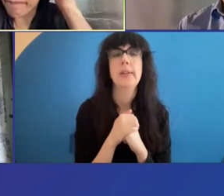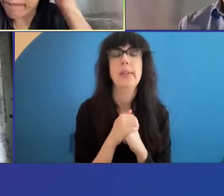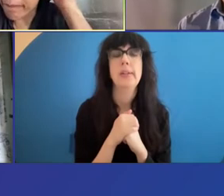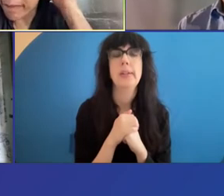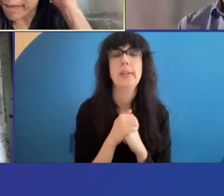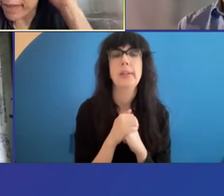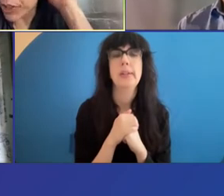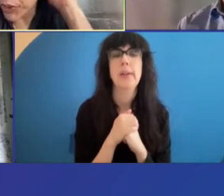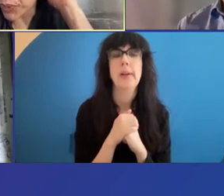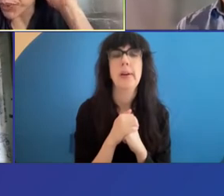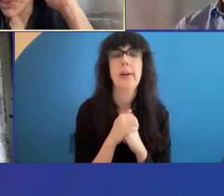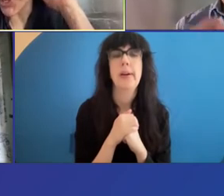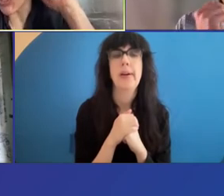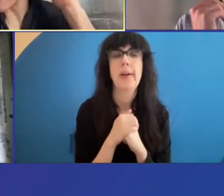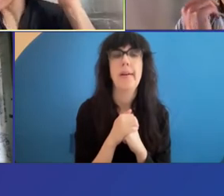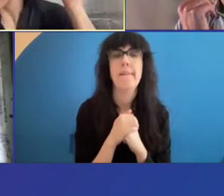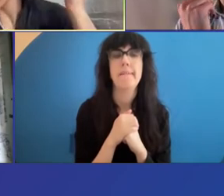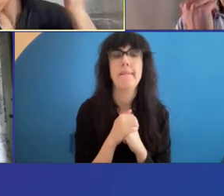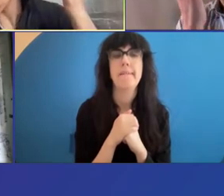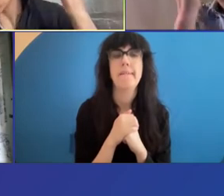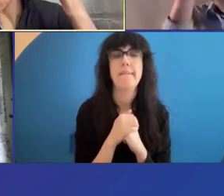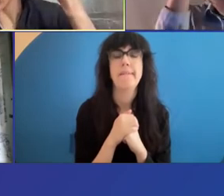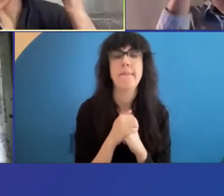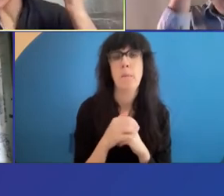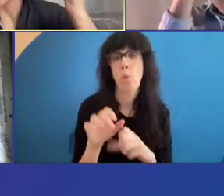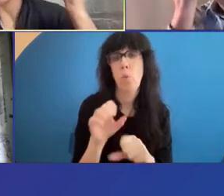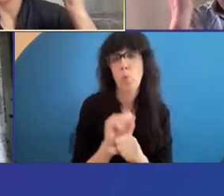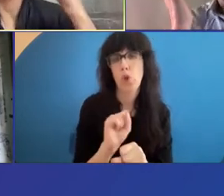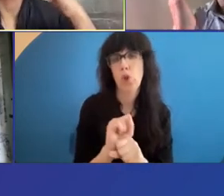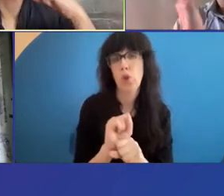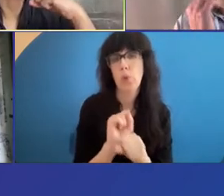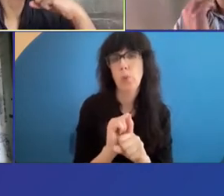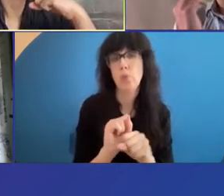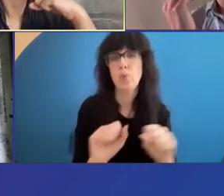You know, work.